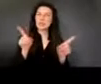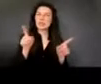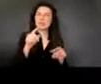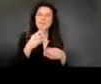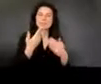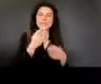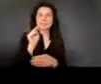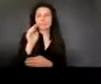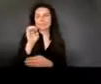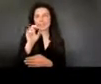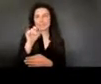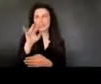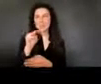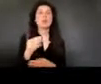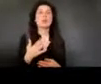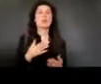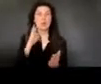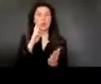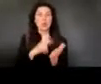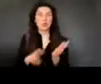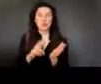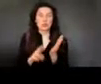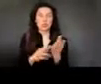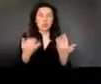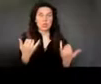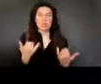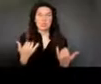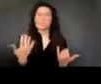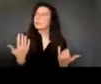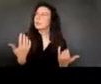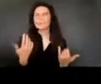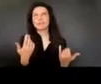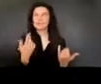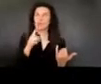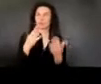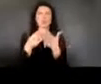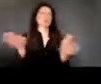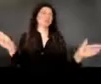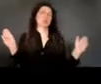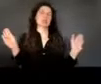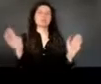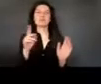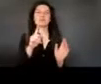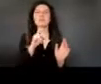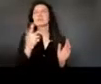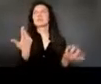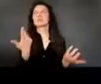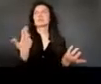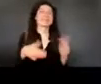My research at the moment, it's hard to say what kind of links it all. It's quite broad, but I guess it's an interest